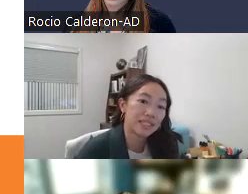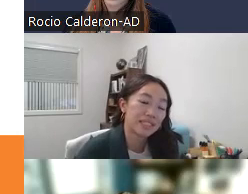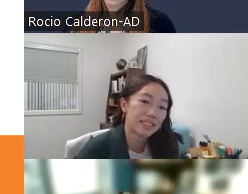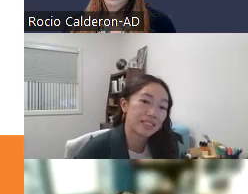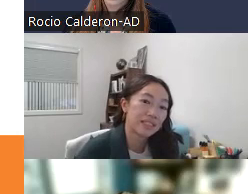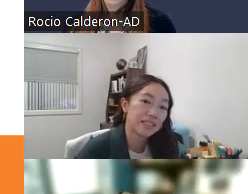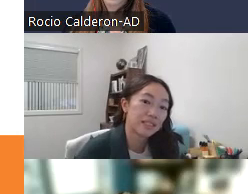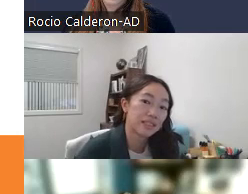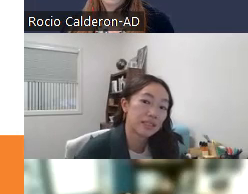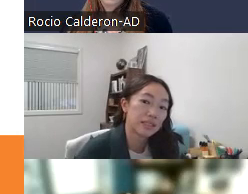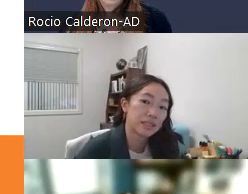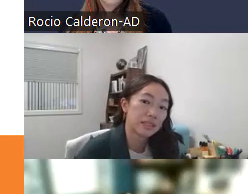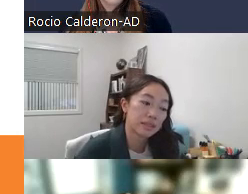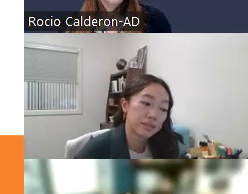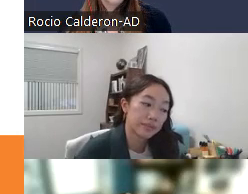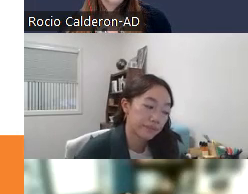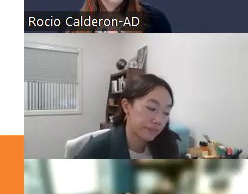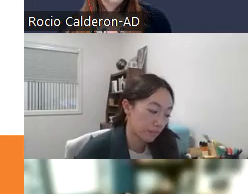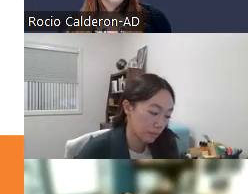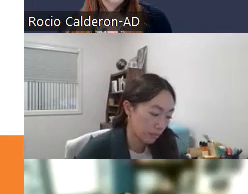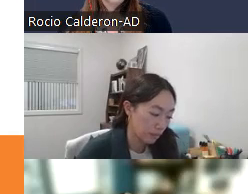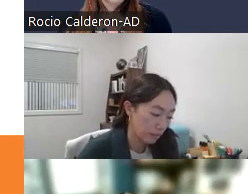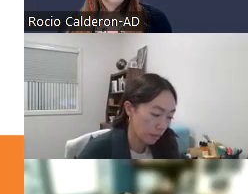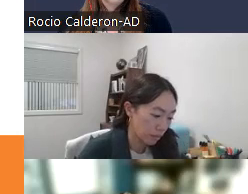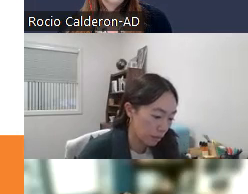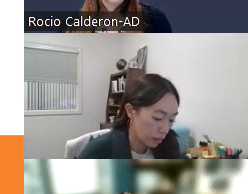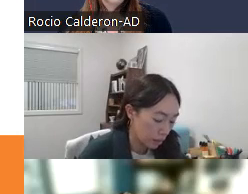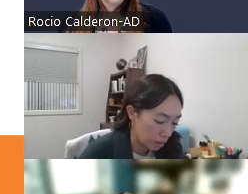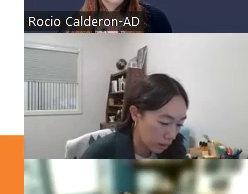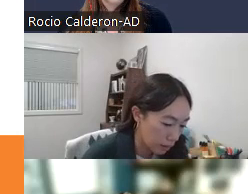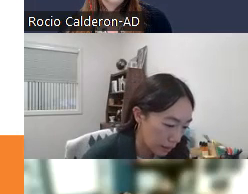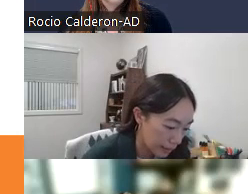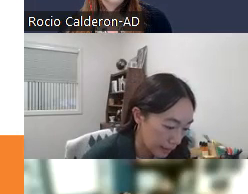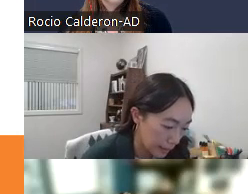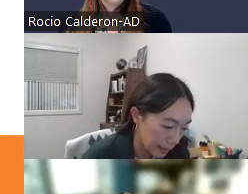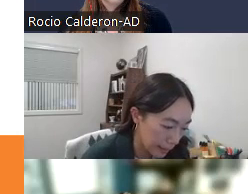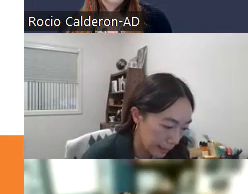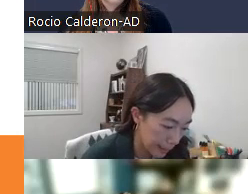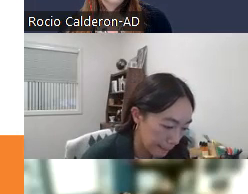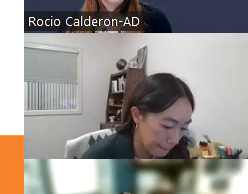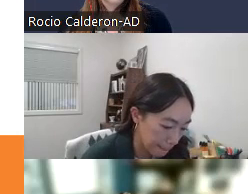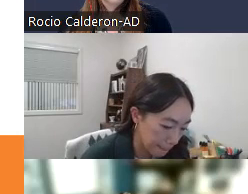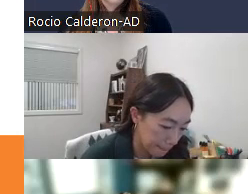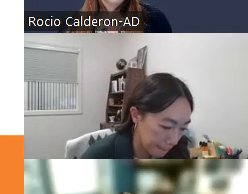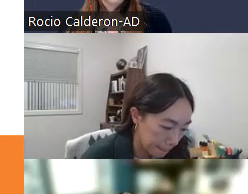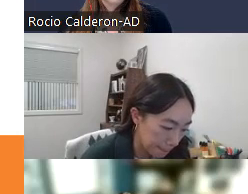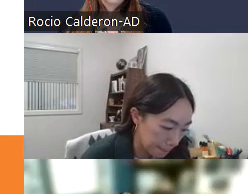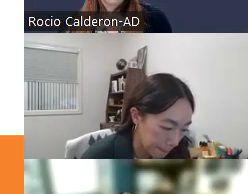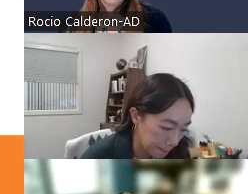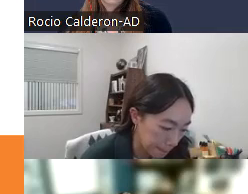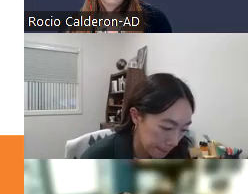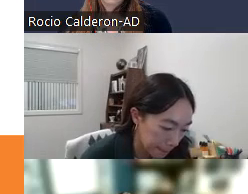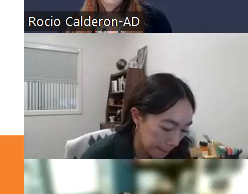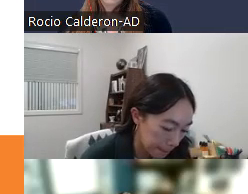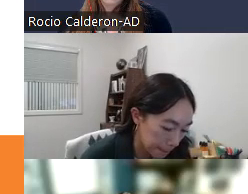display on truck with the difference between bigger ton than half a ton? And I remember talking